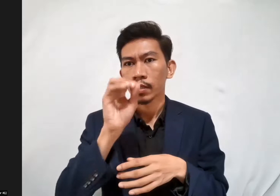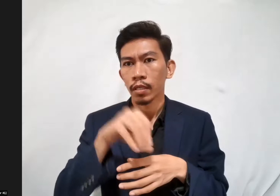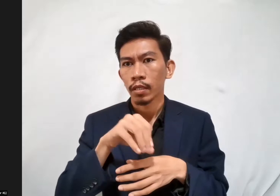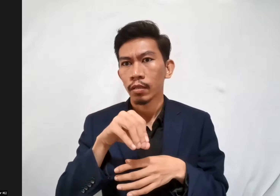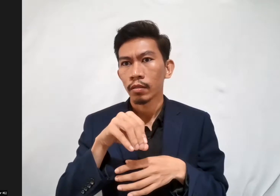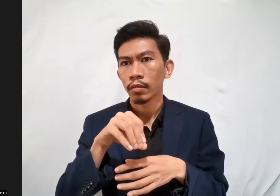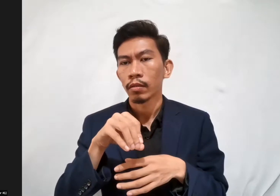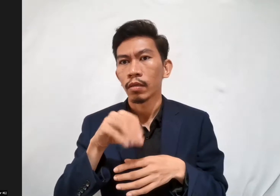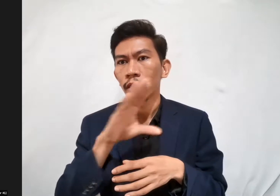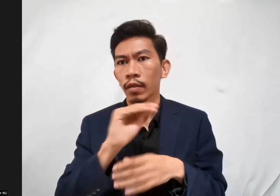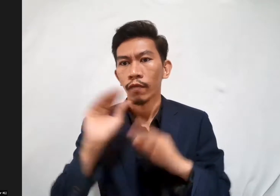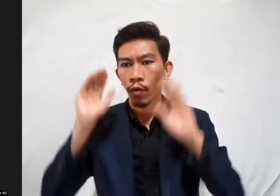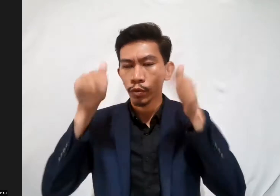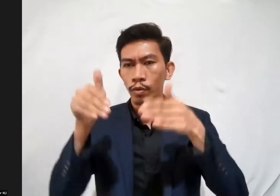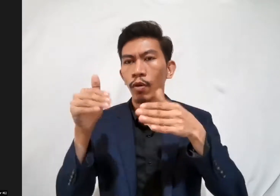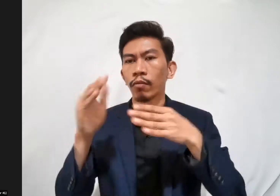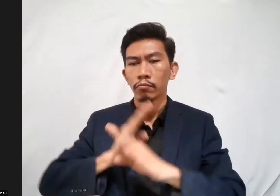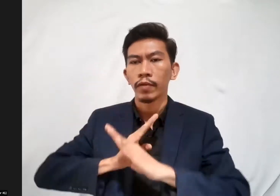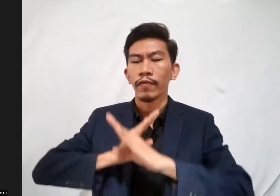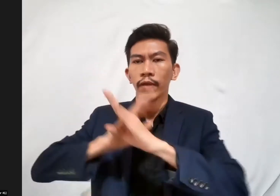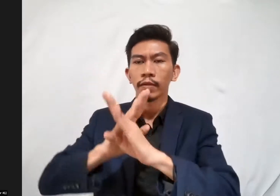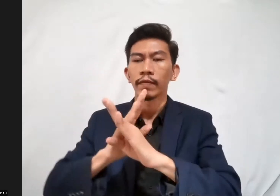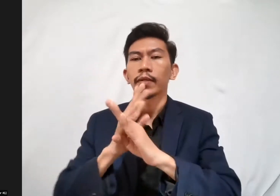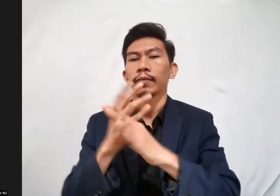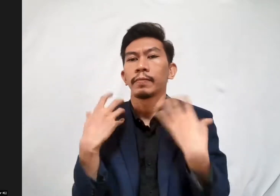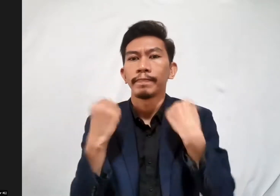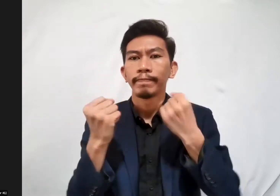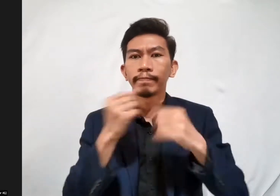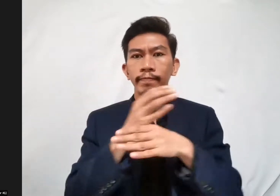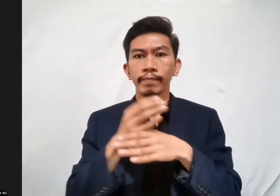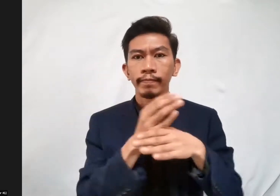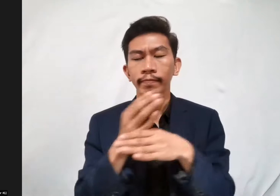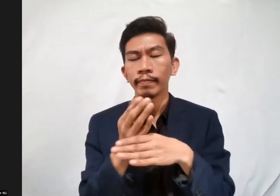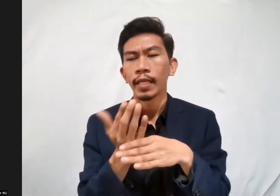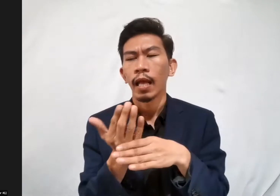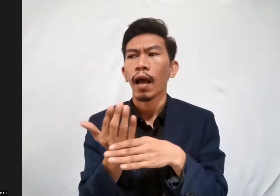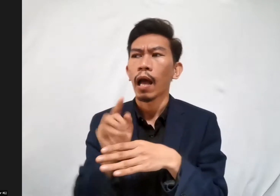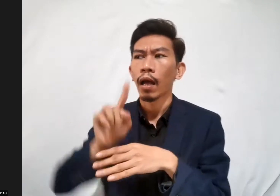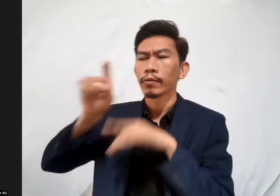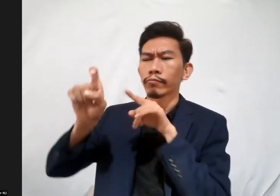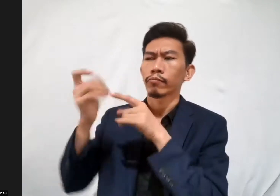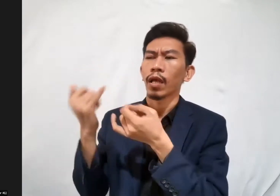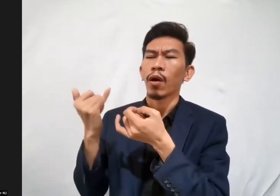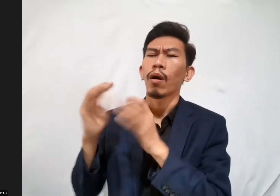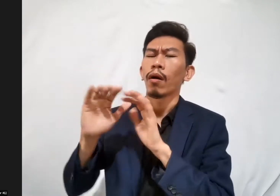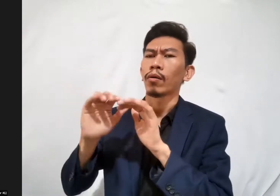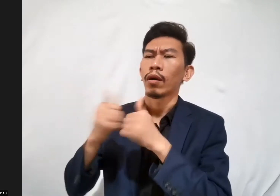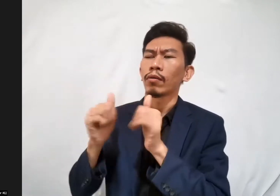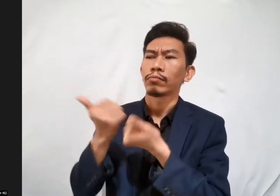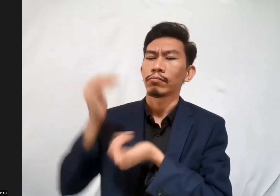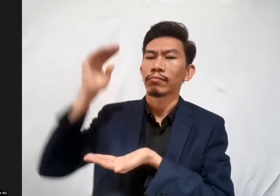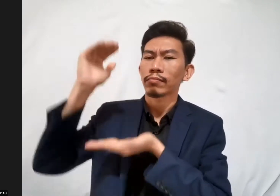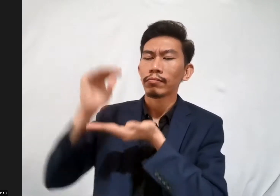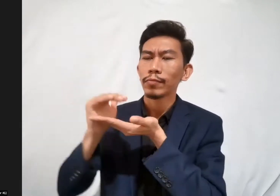on preventive health care. And he's asking what is being done to reduce the